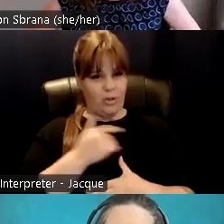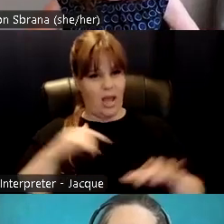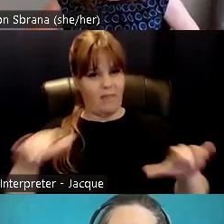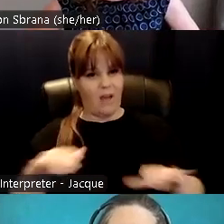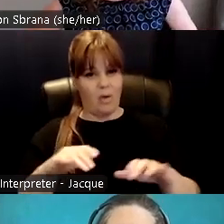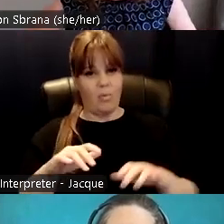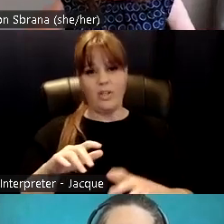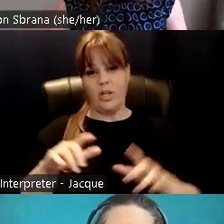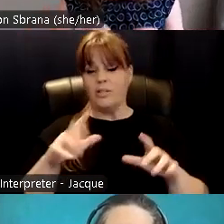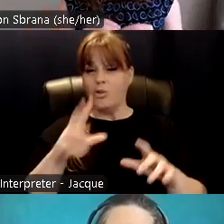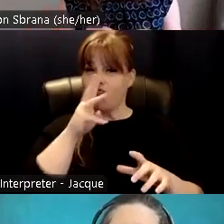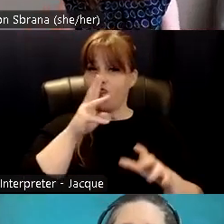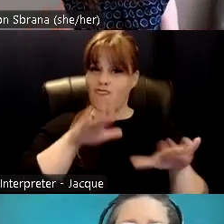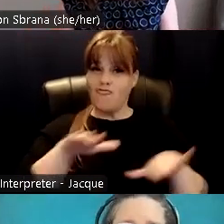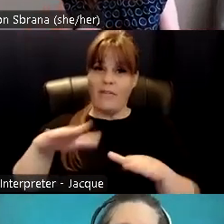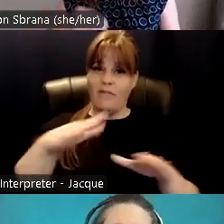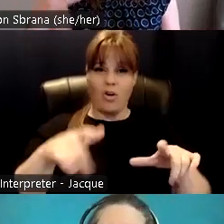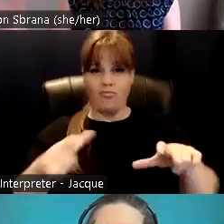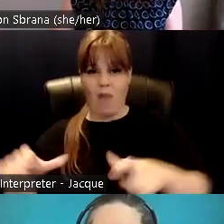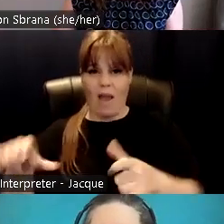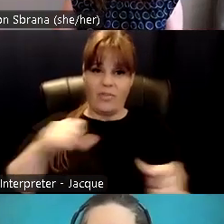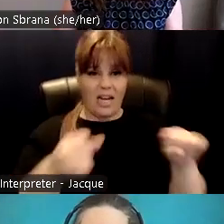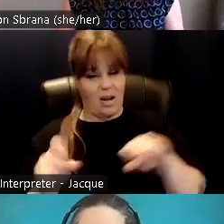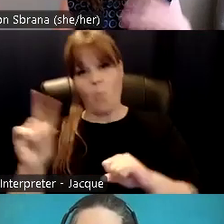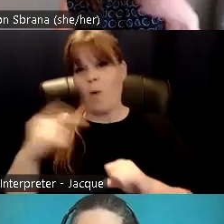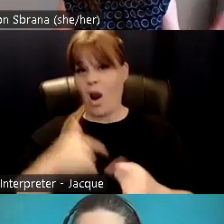river rafting. And where I live, in